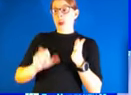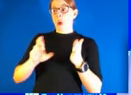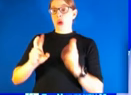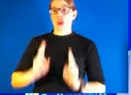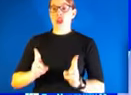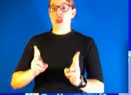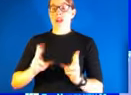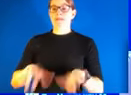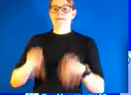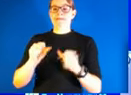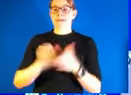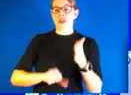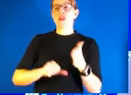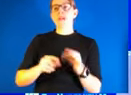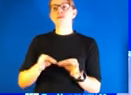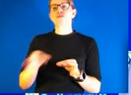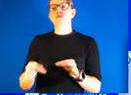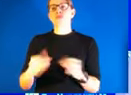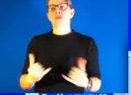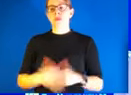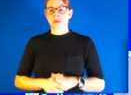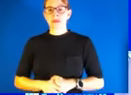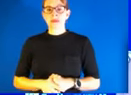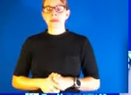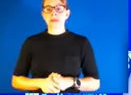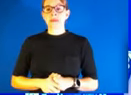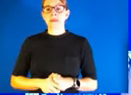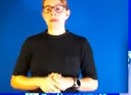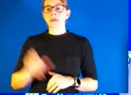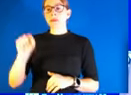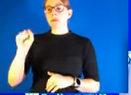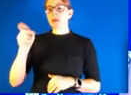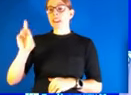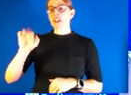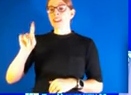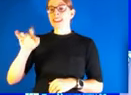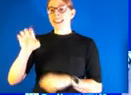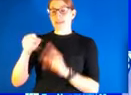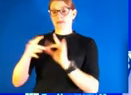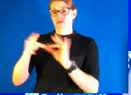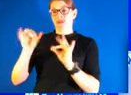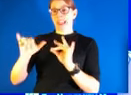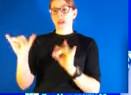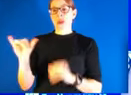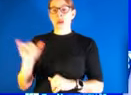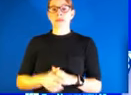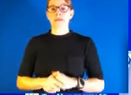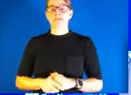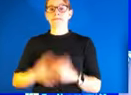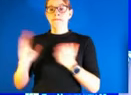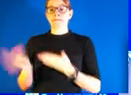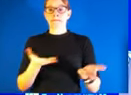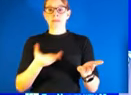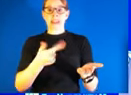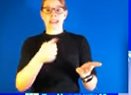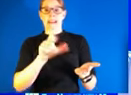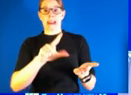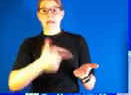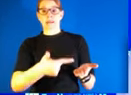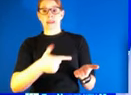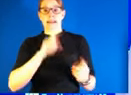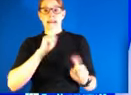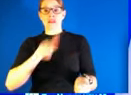do. So we've done that recently. Dr. Stites has commented on that as well, and I'll just kind of leave that and let Gail answer any of the others